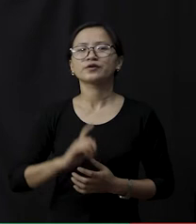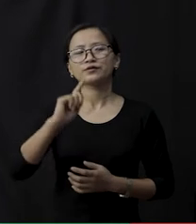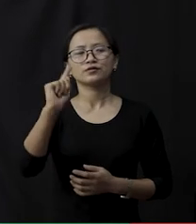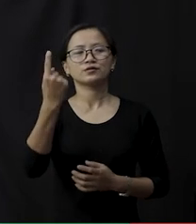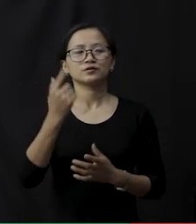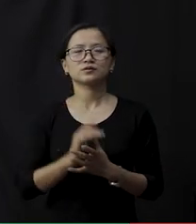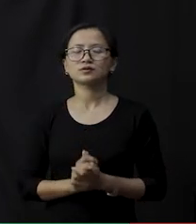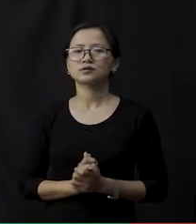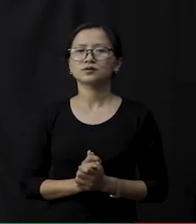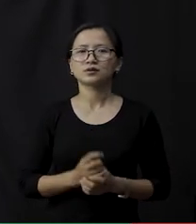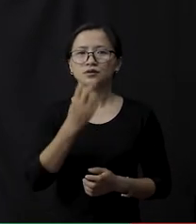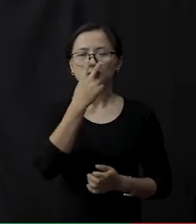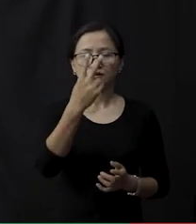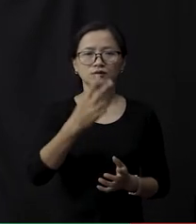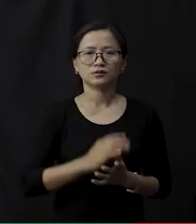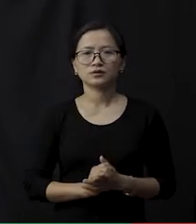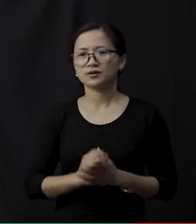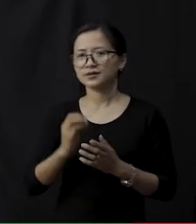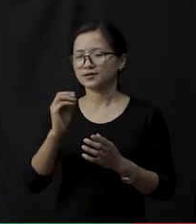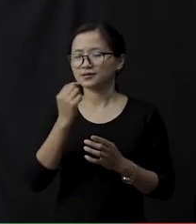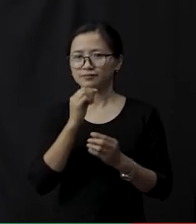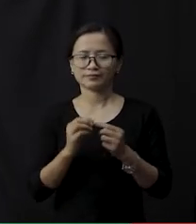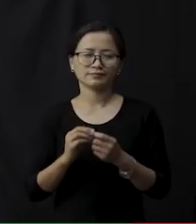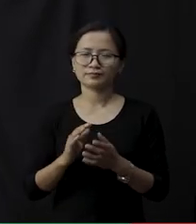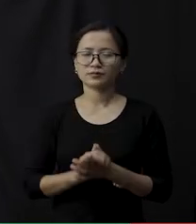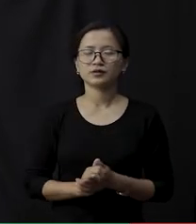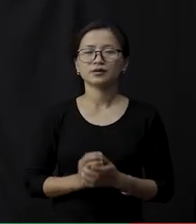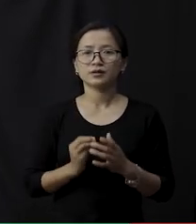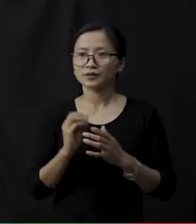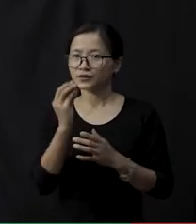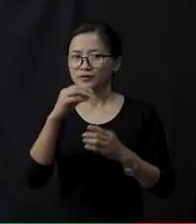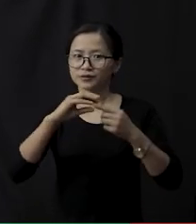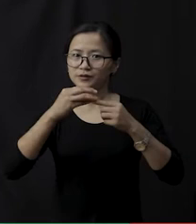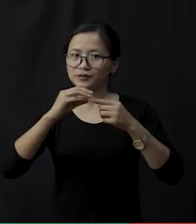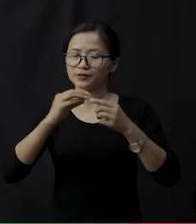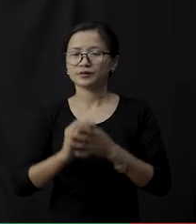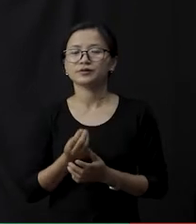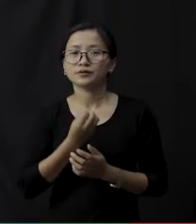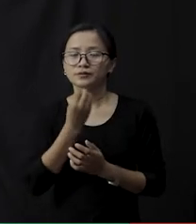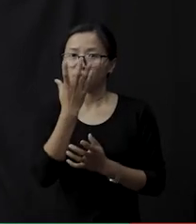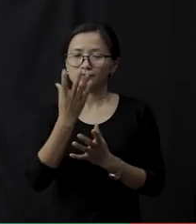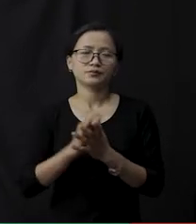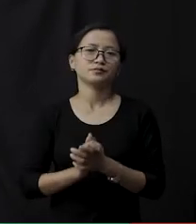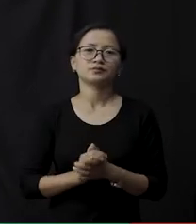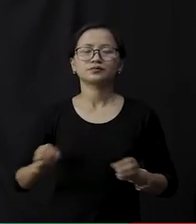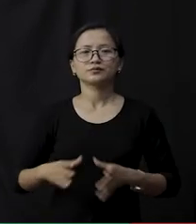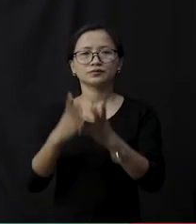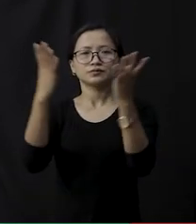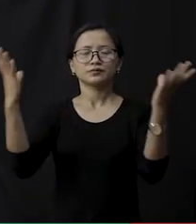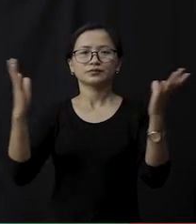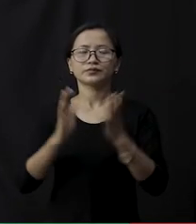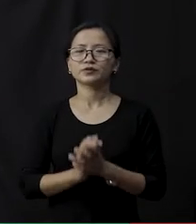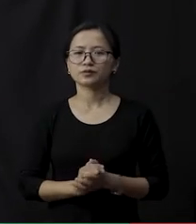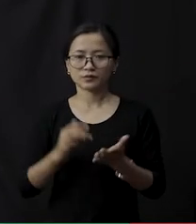first here, the first tree that we see, it's a cherry tree. It's a cherry tree. And the middle tree